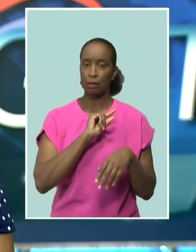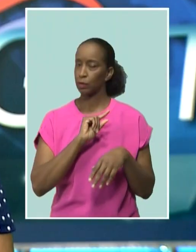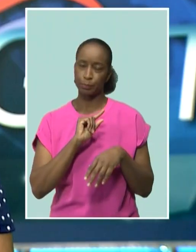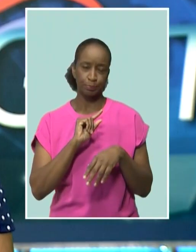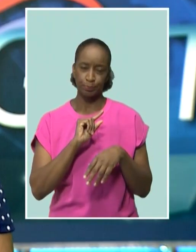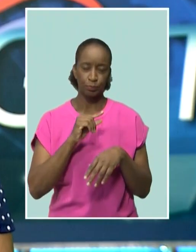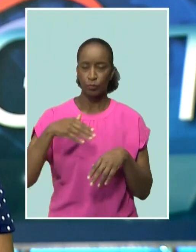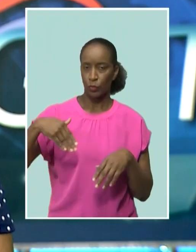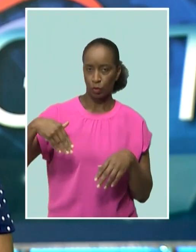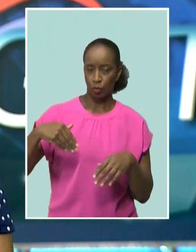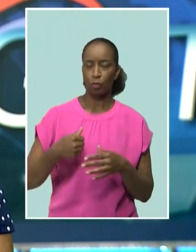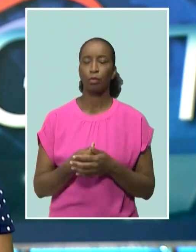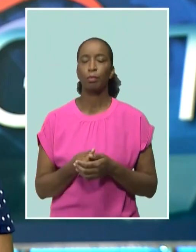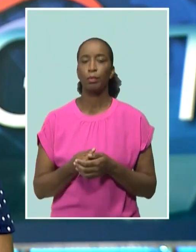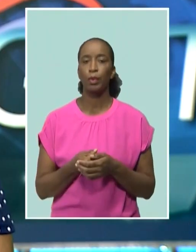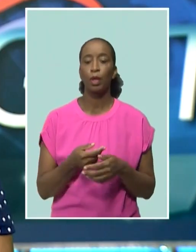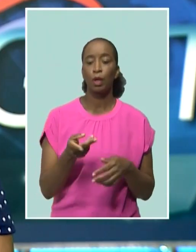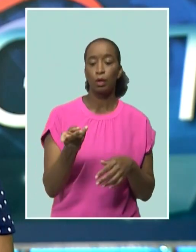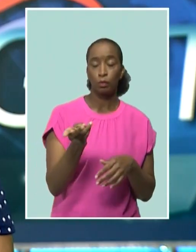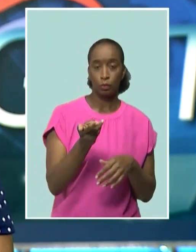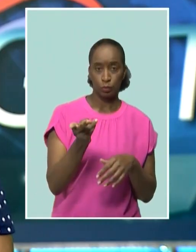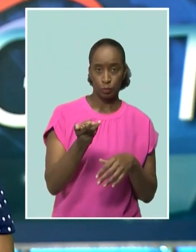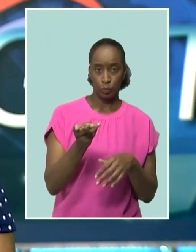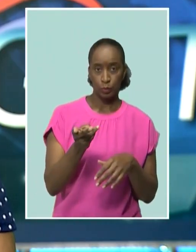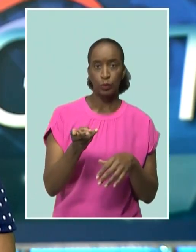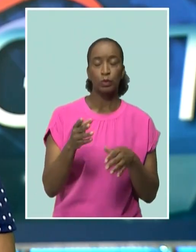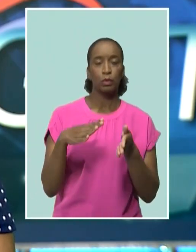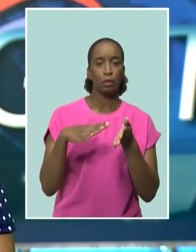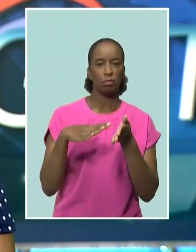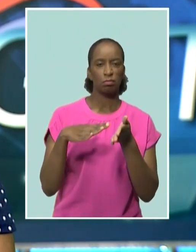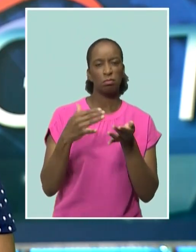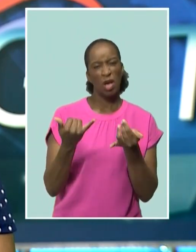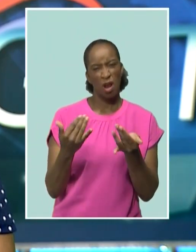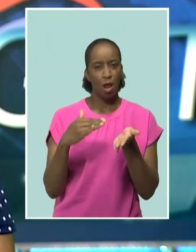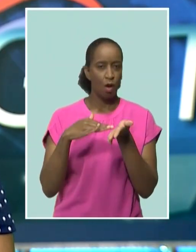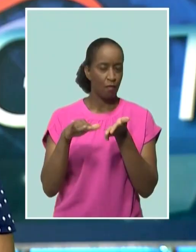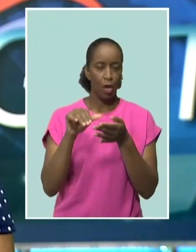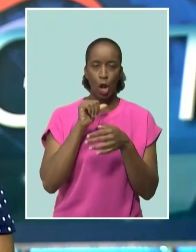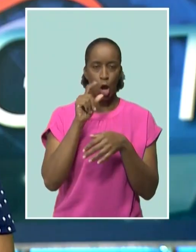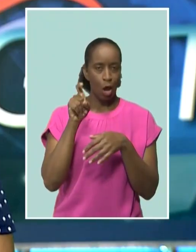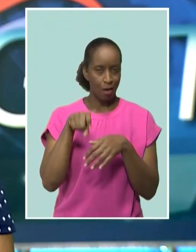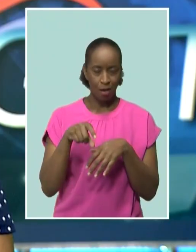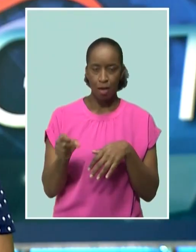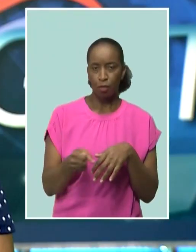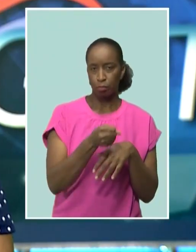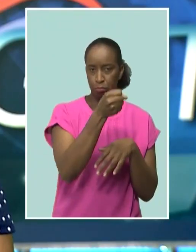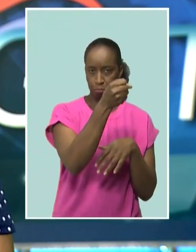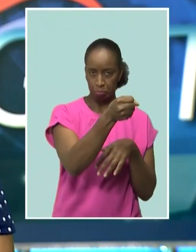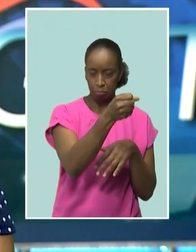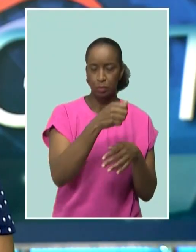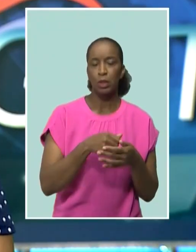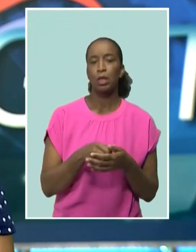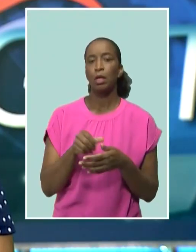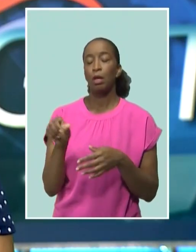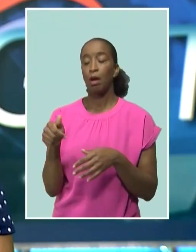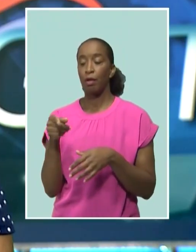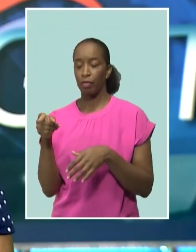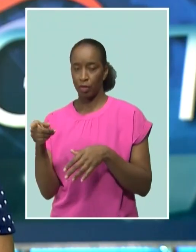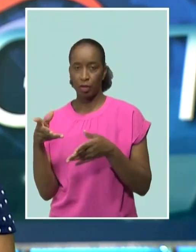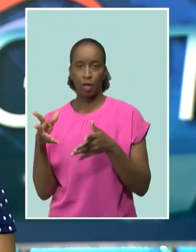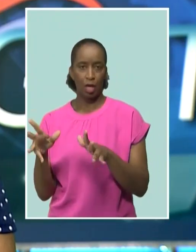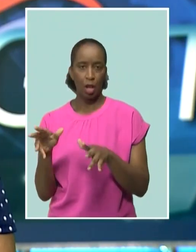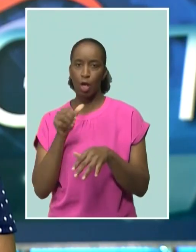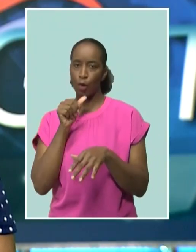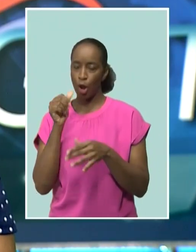granted bail in the sum of $150,000, while Walcott was granted $100,000 bail with one